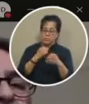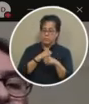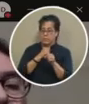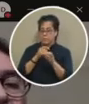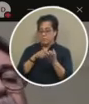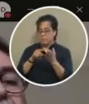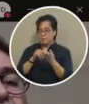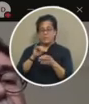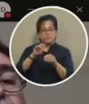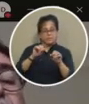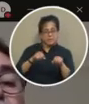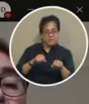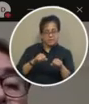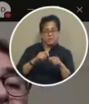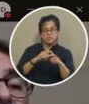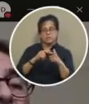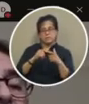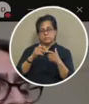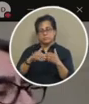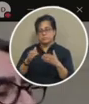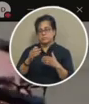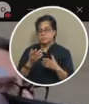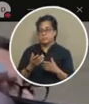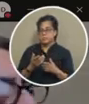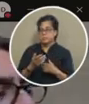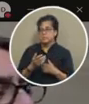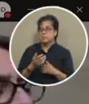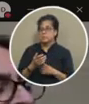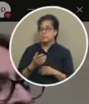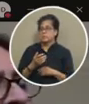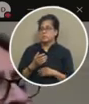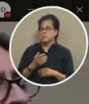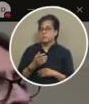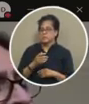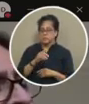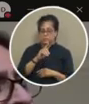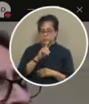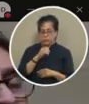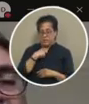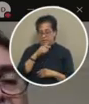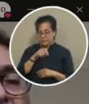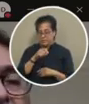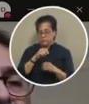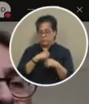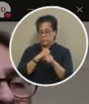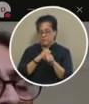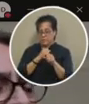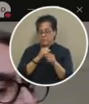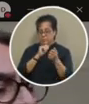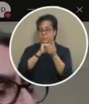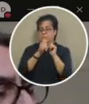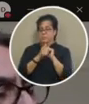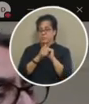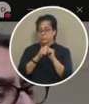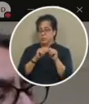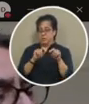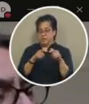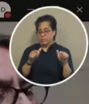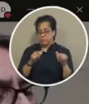then taking from there. Do I need to make make an amendment for the language, Ms.